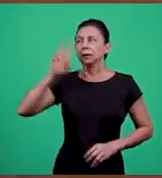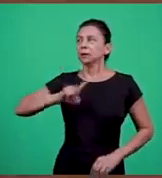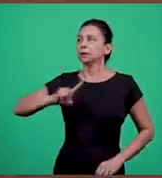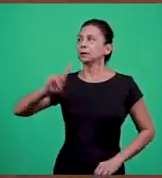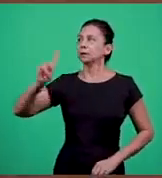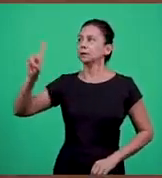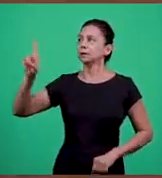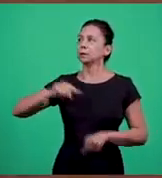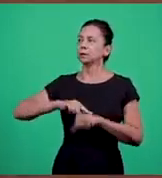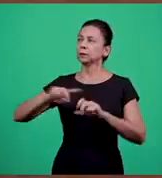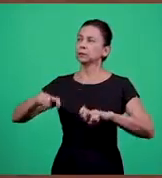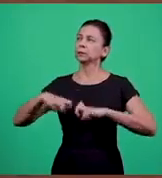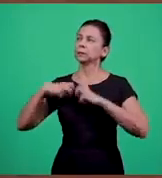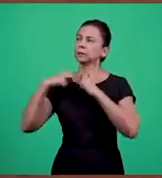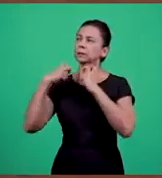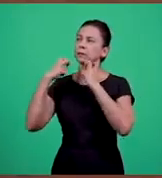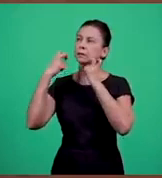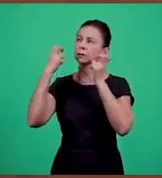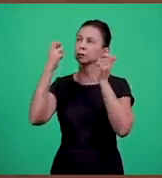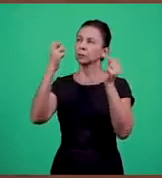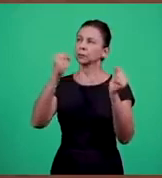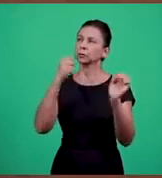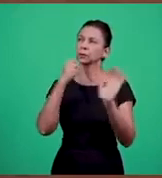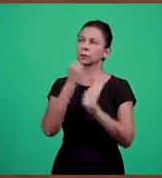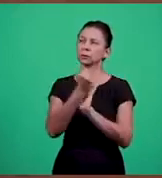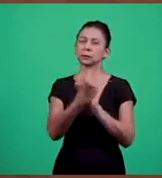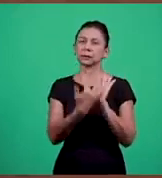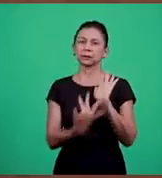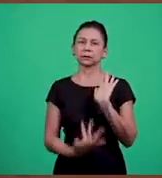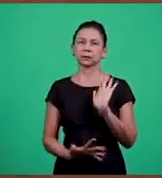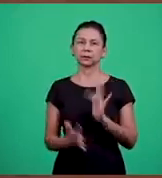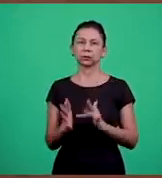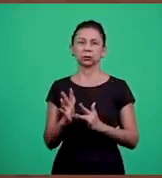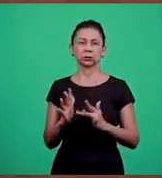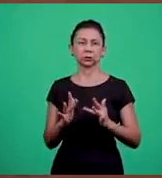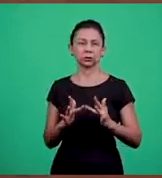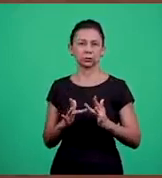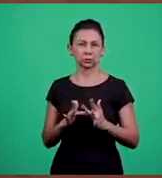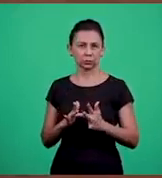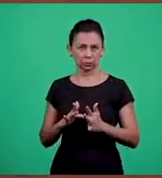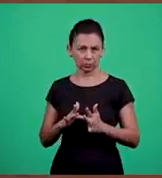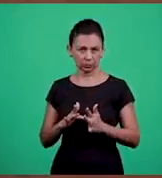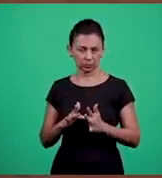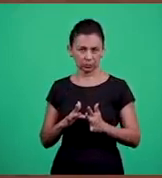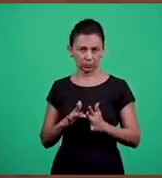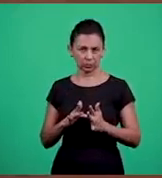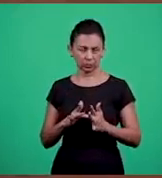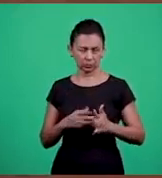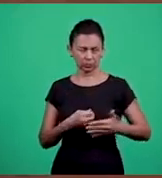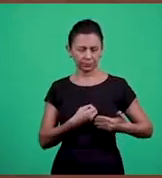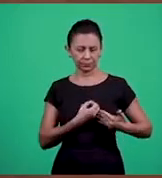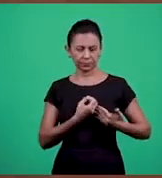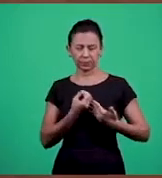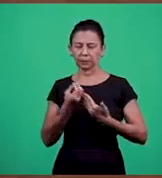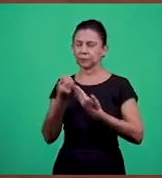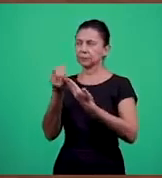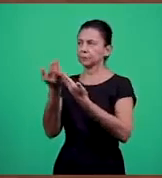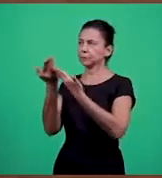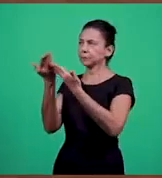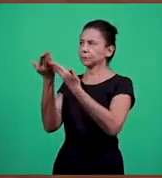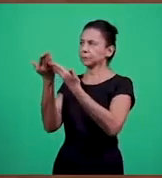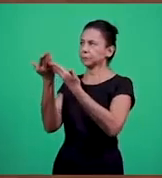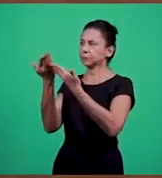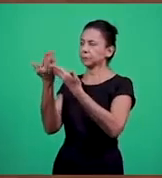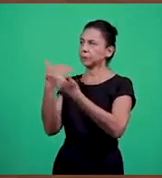Lord Father, we plead by the blood of Jesus. We present our lives before your